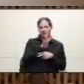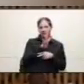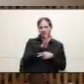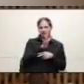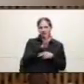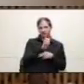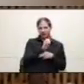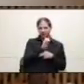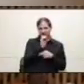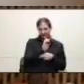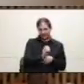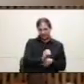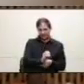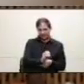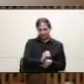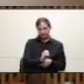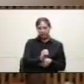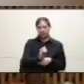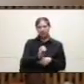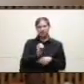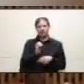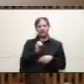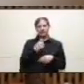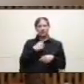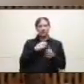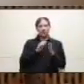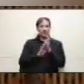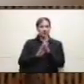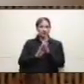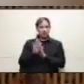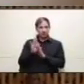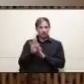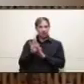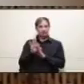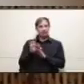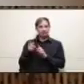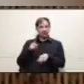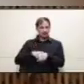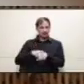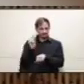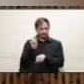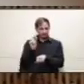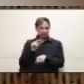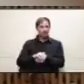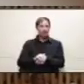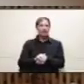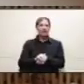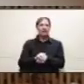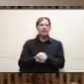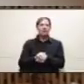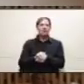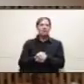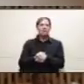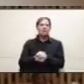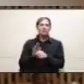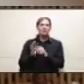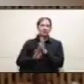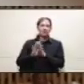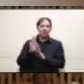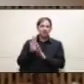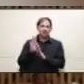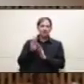the municipalities. The other one, when it comes to improving of the... As you wrap up, Okay. Majoro. Okay, thank you. Improving